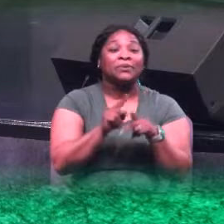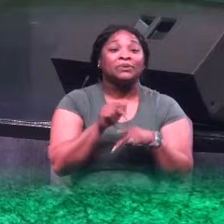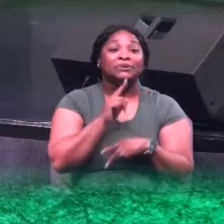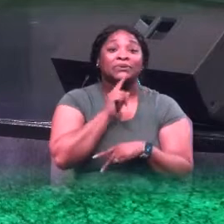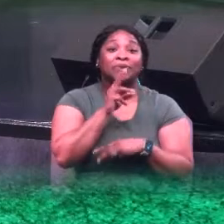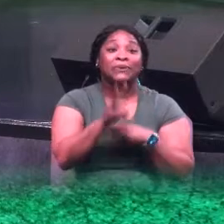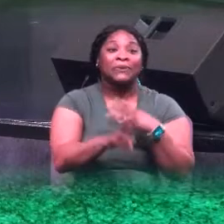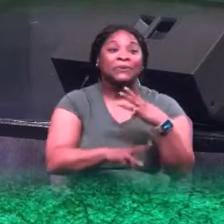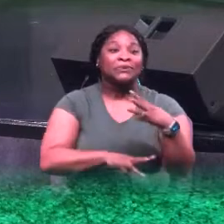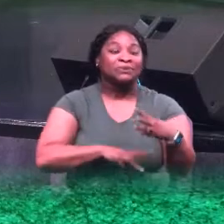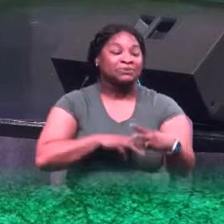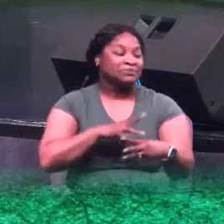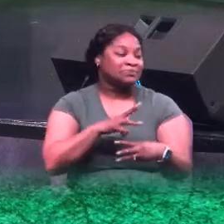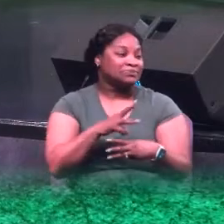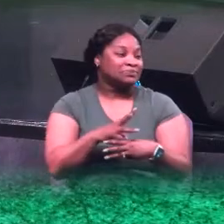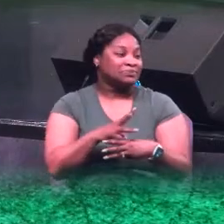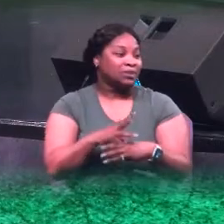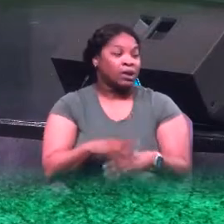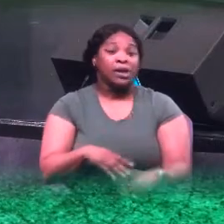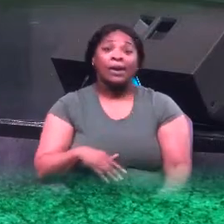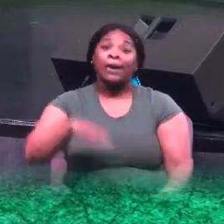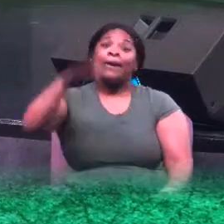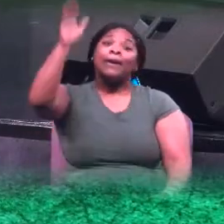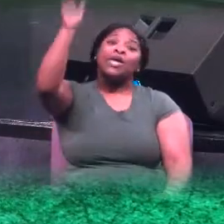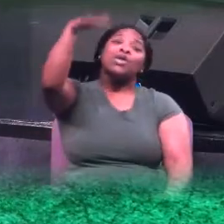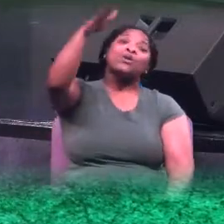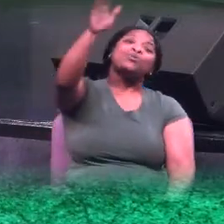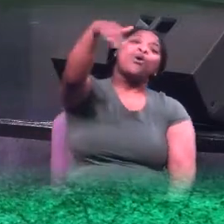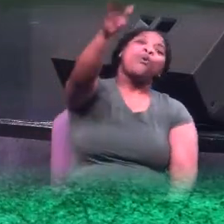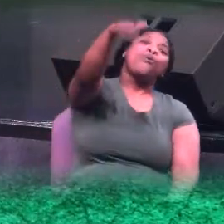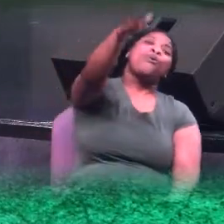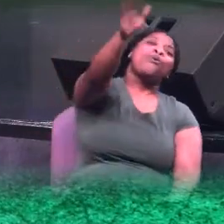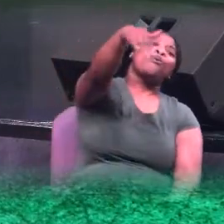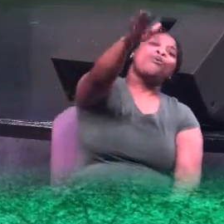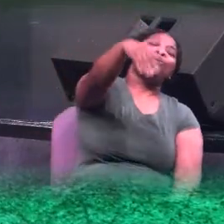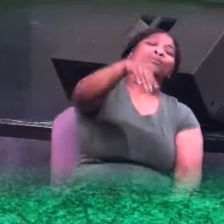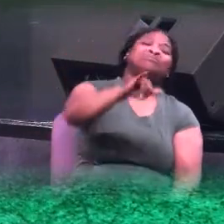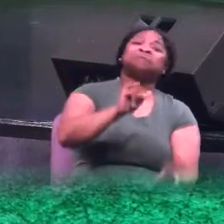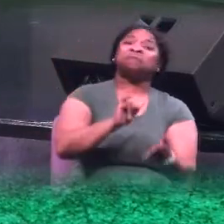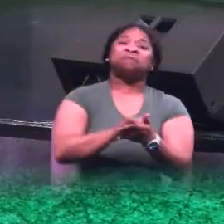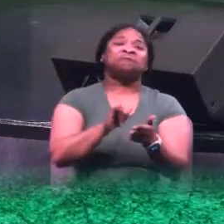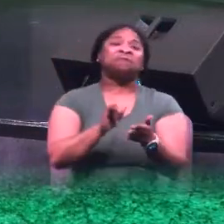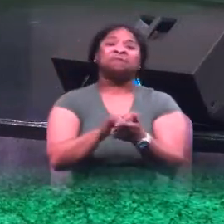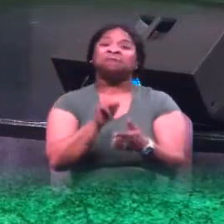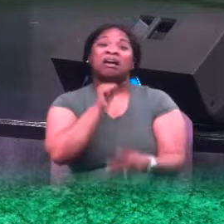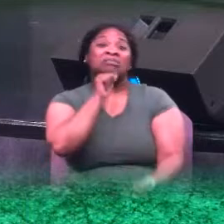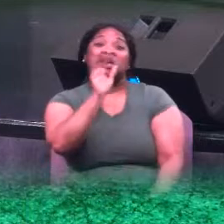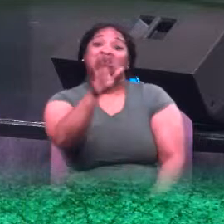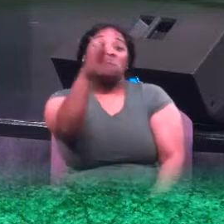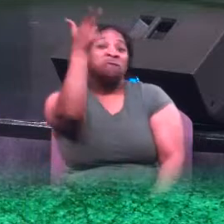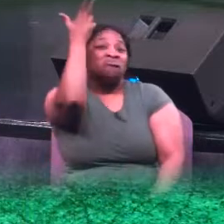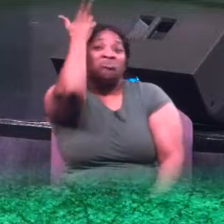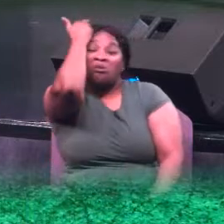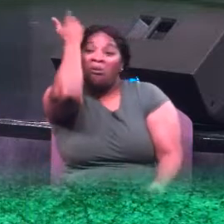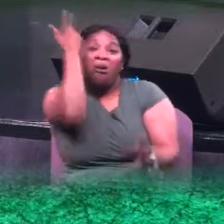real world. Yo, that is not your